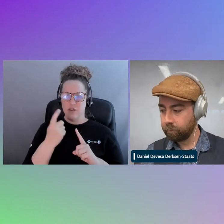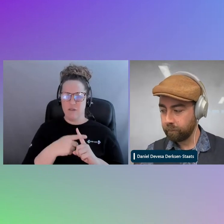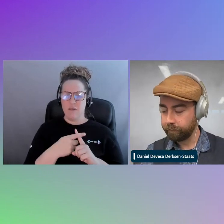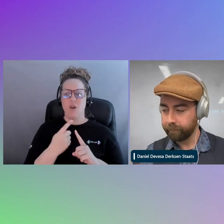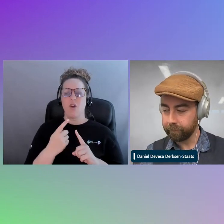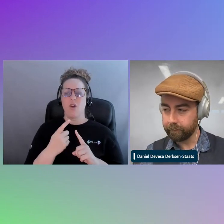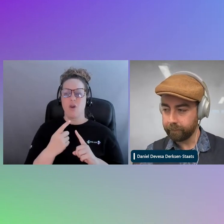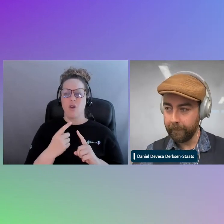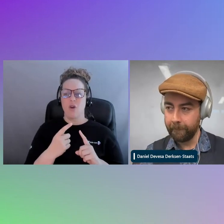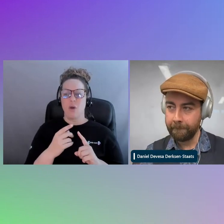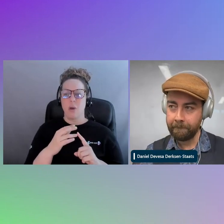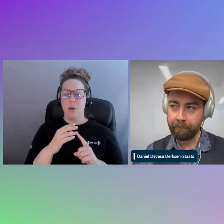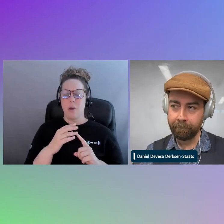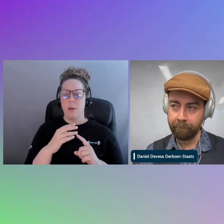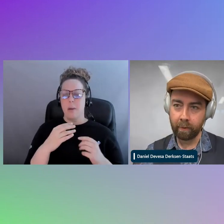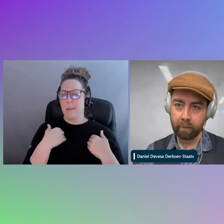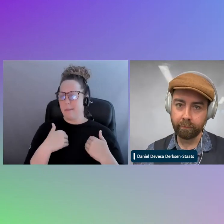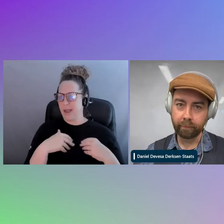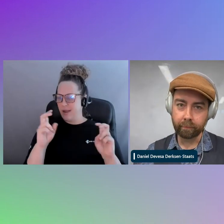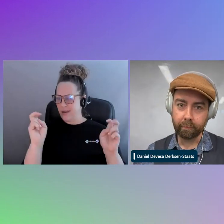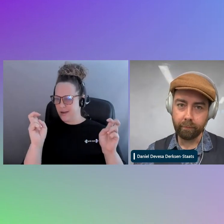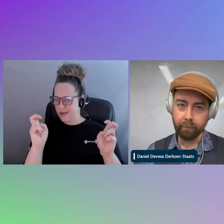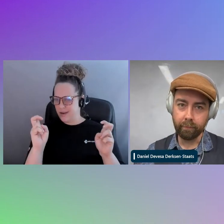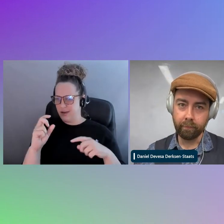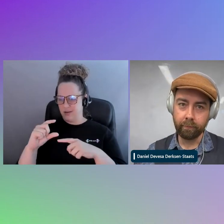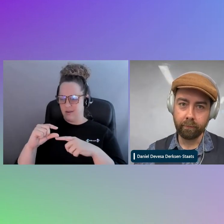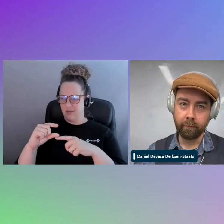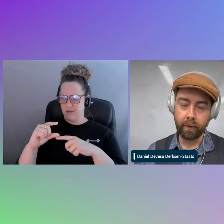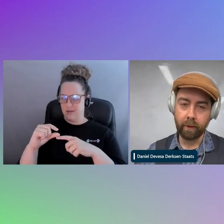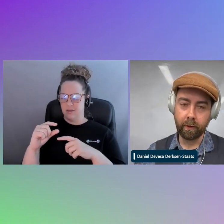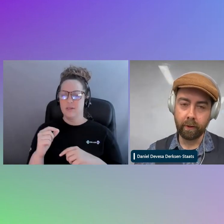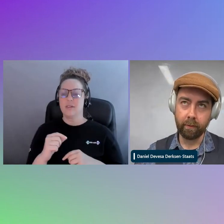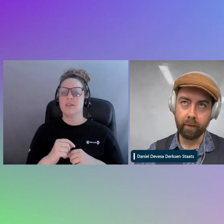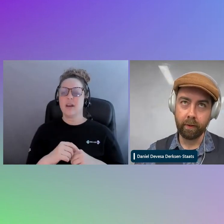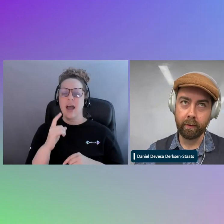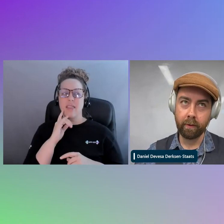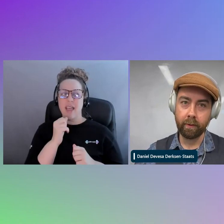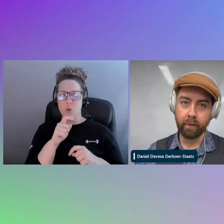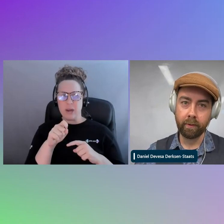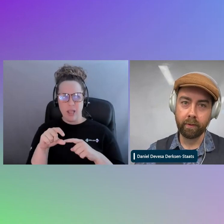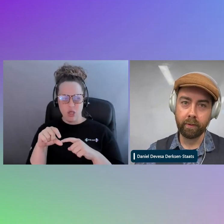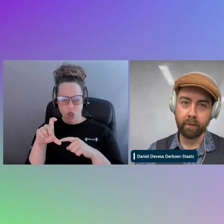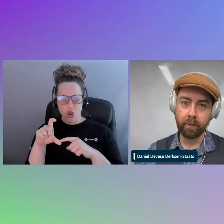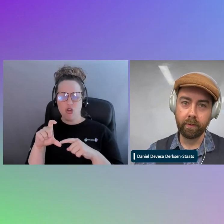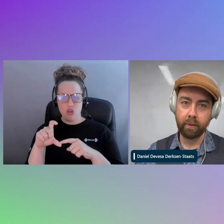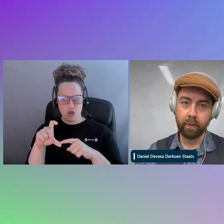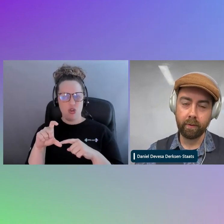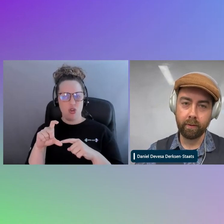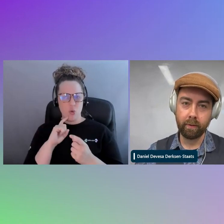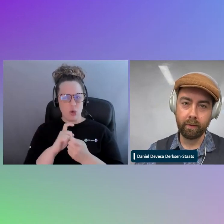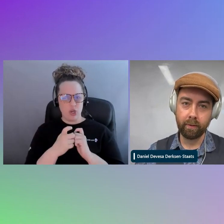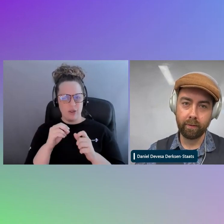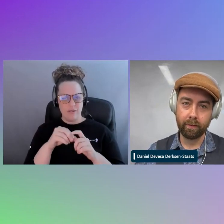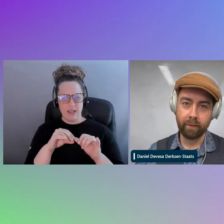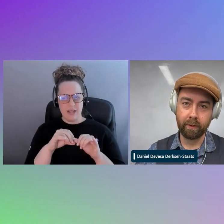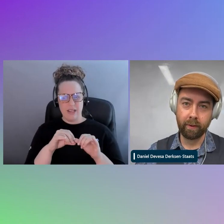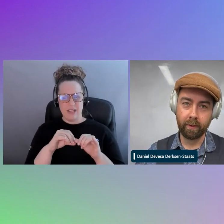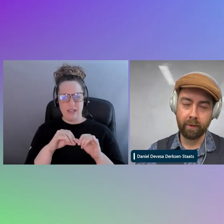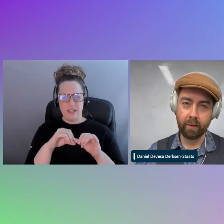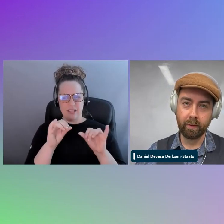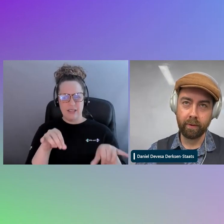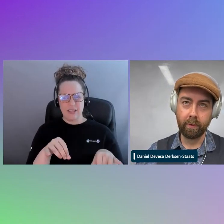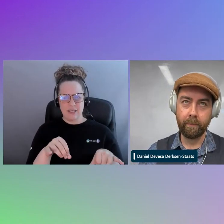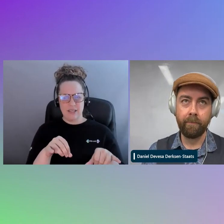text size big enough? I'd incorrectly expected that everyone that needed a larger text size would adjust for it in system settings.